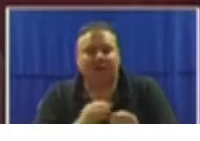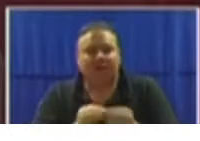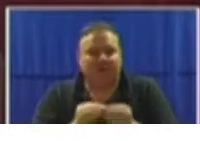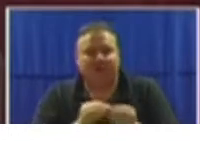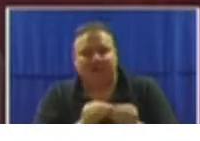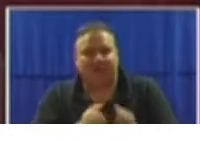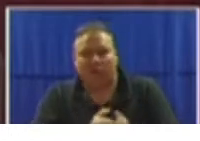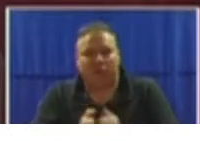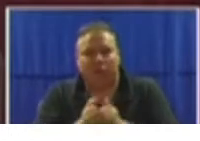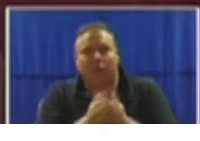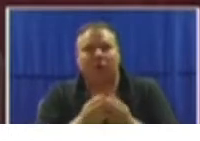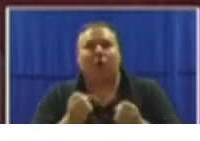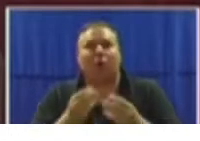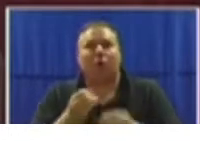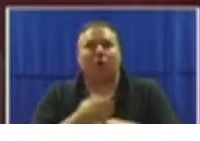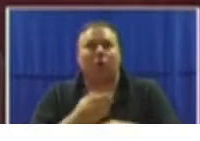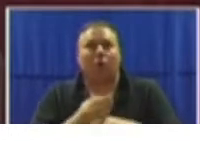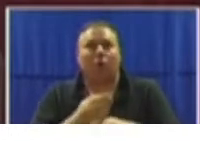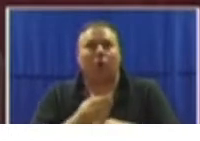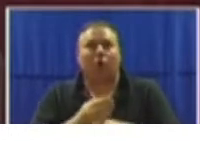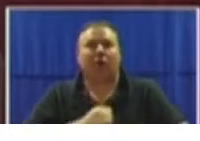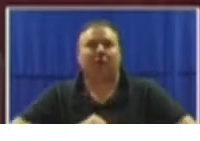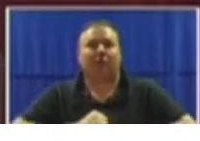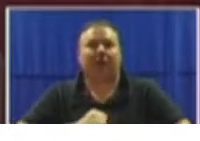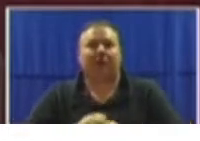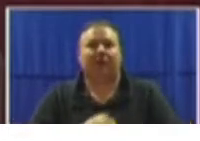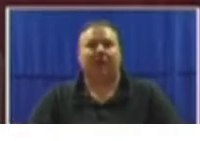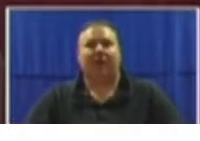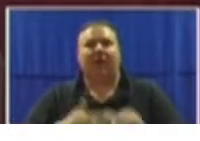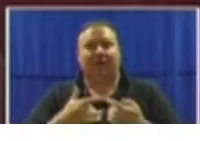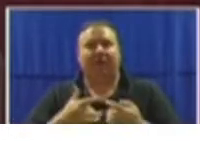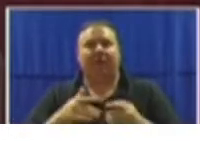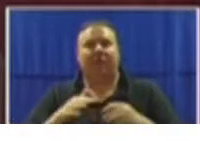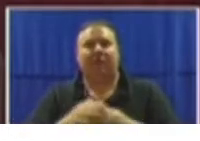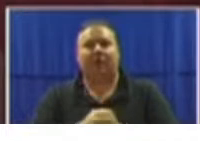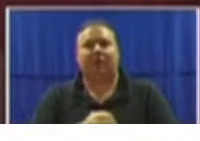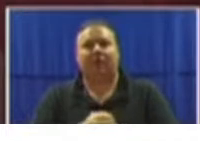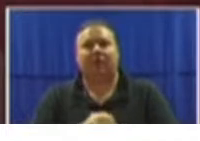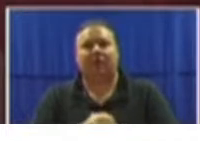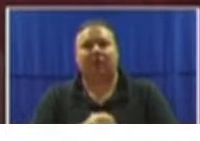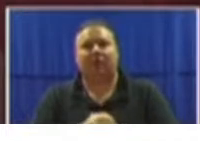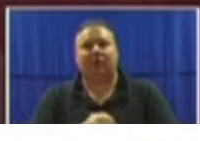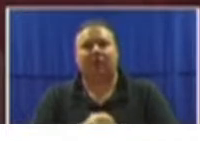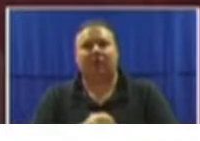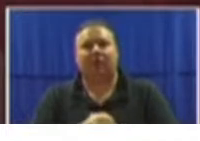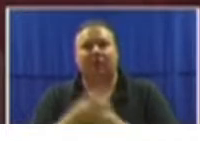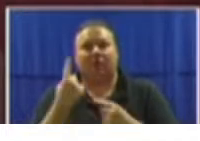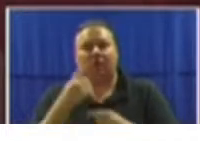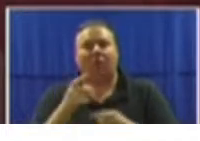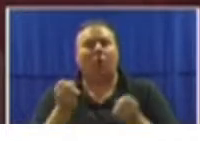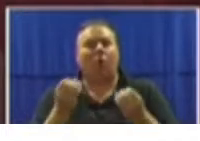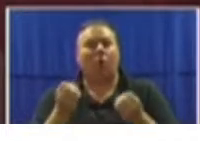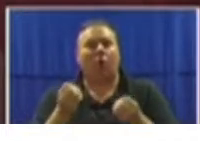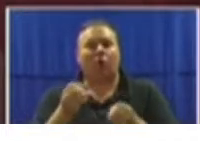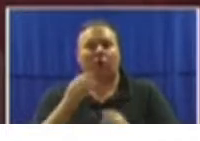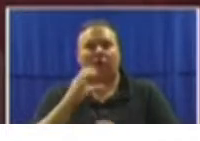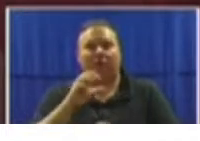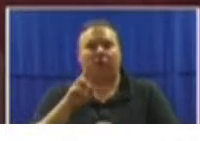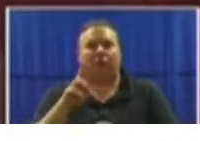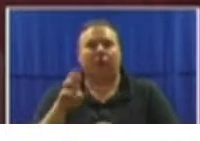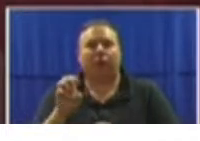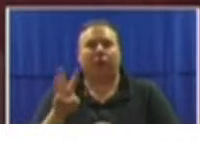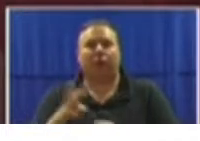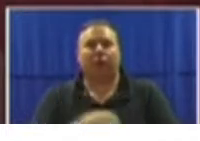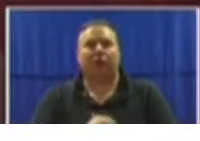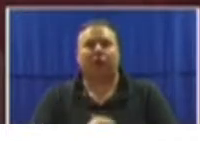lot of working space and a large living quarters for the usually large, crowded crew, and a big storage